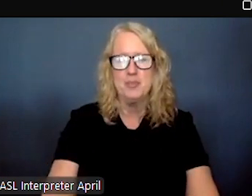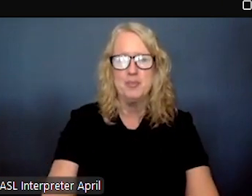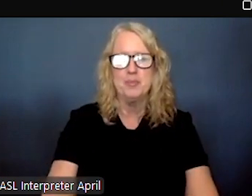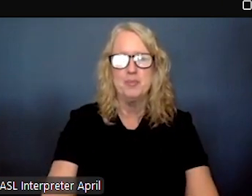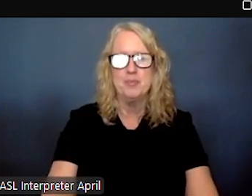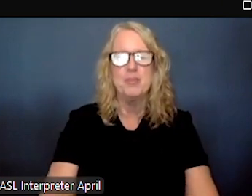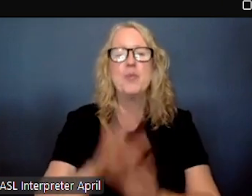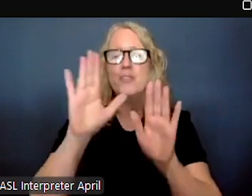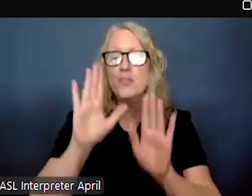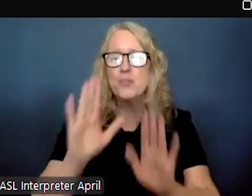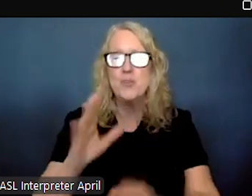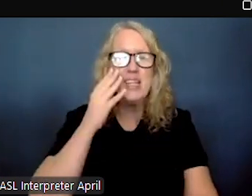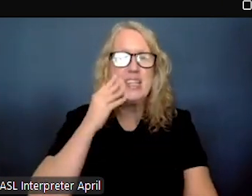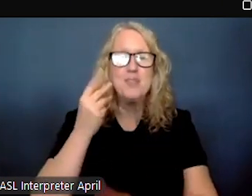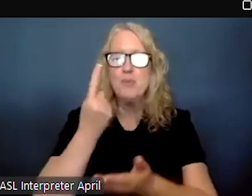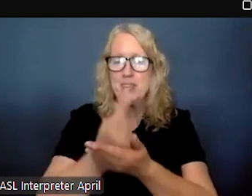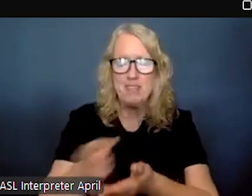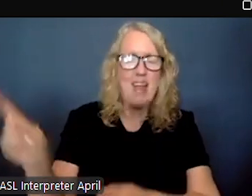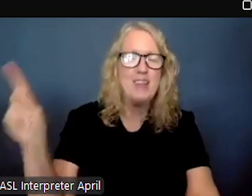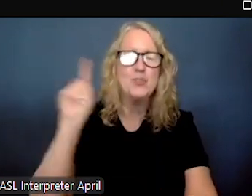It was a great experience last week,